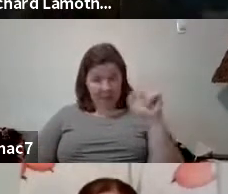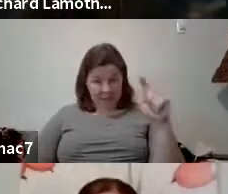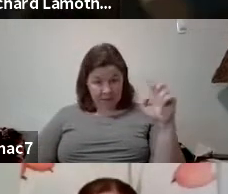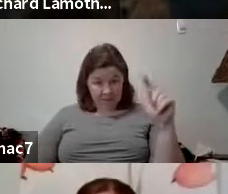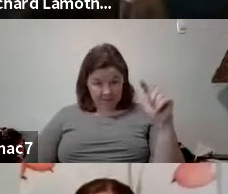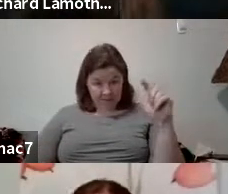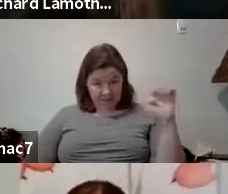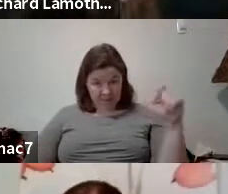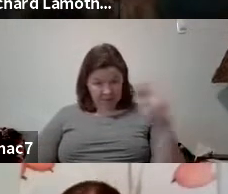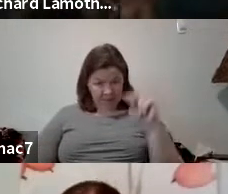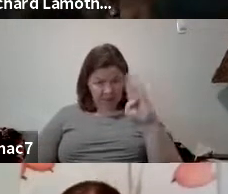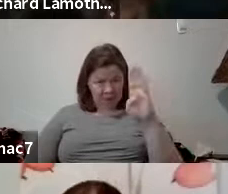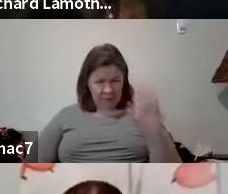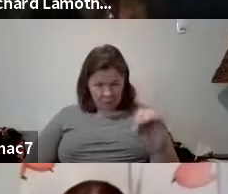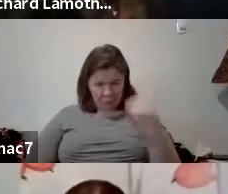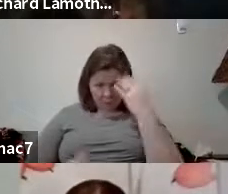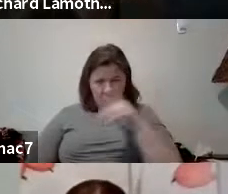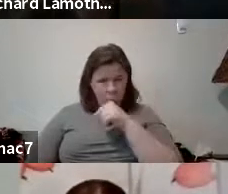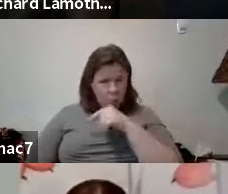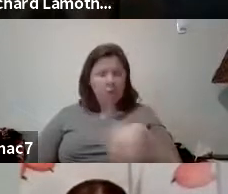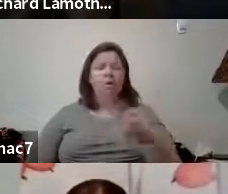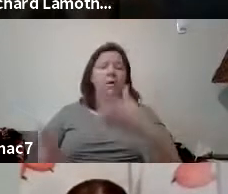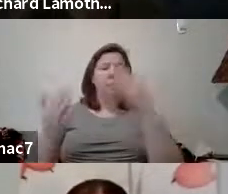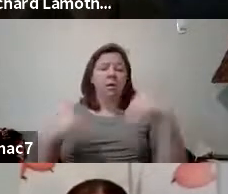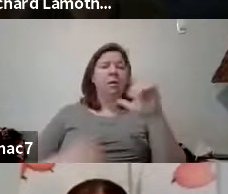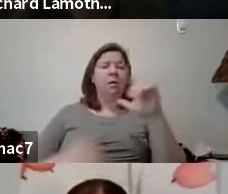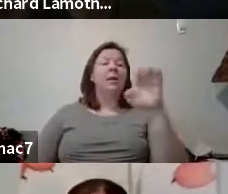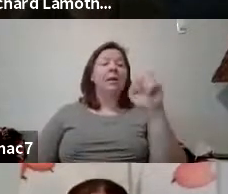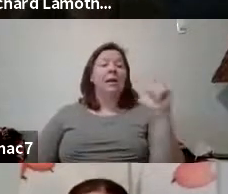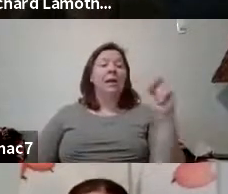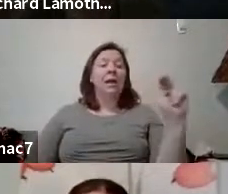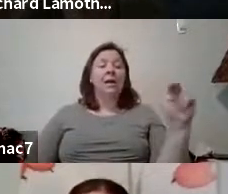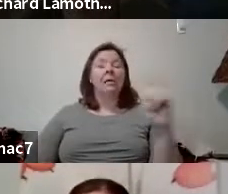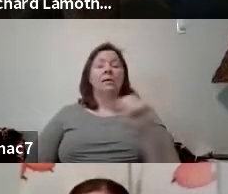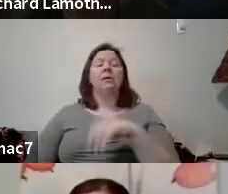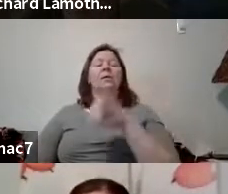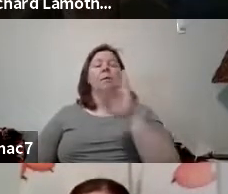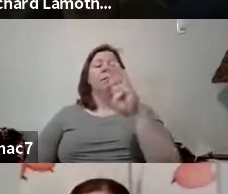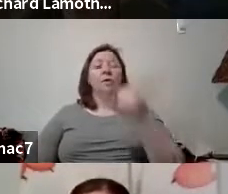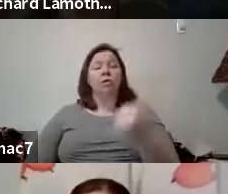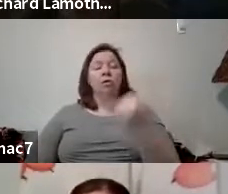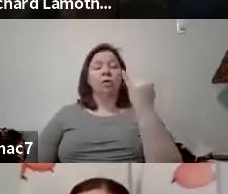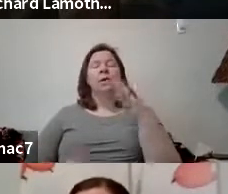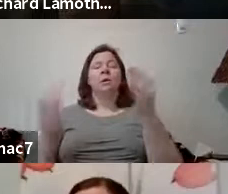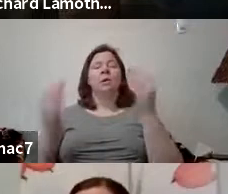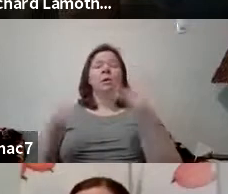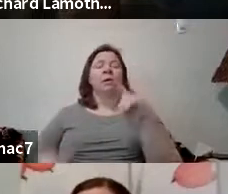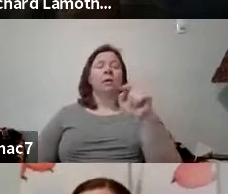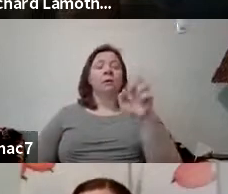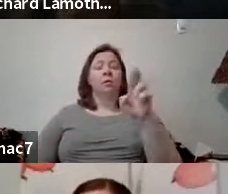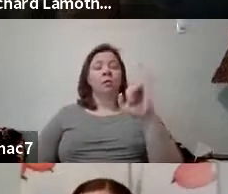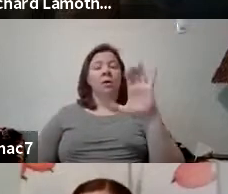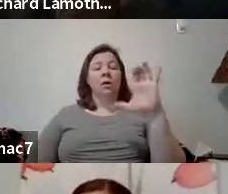MBO, whoever that is, MBO. Lee Ann, BJ Patel, Teriko Dodd,